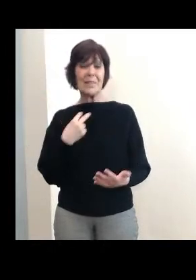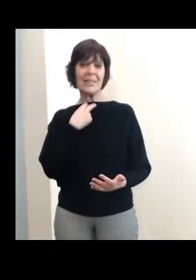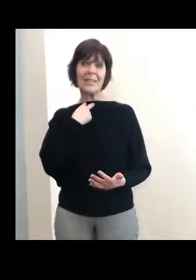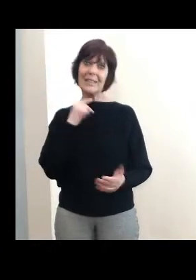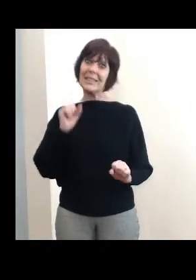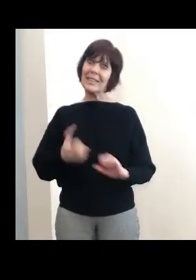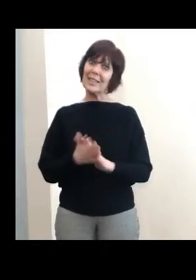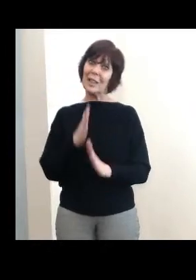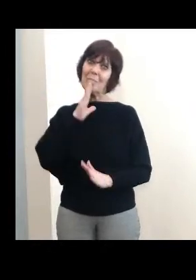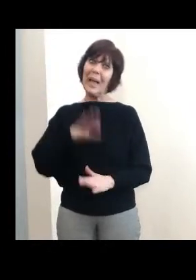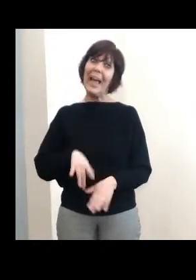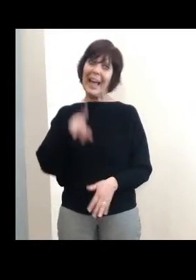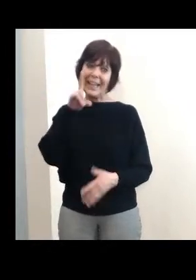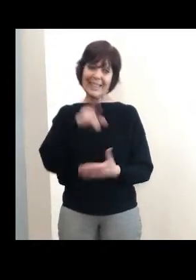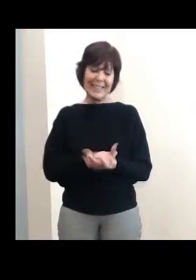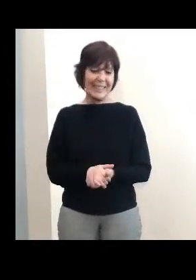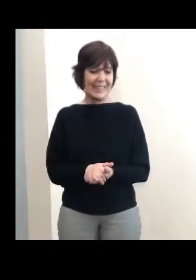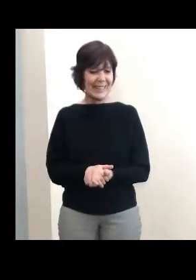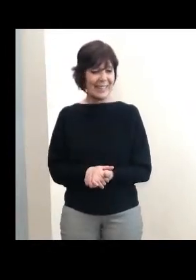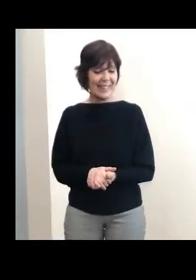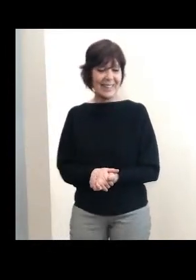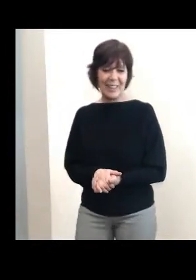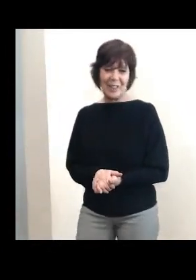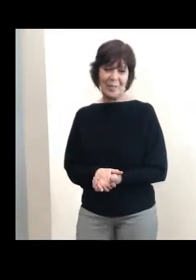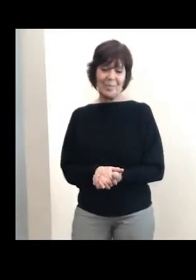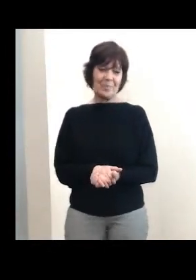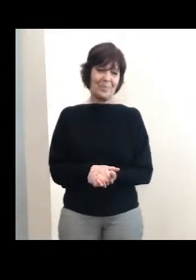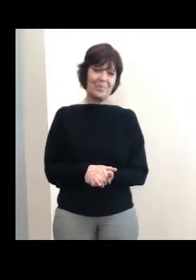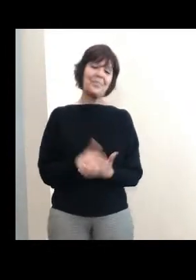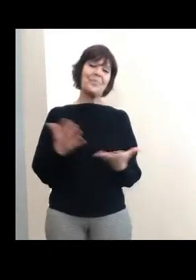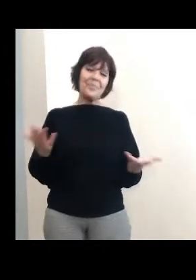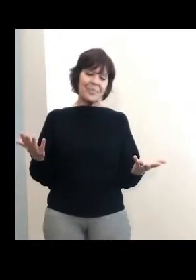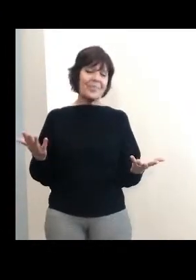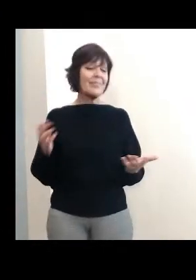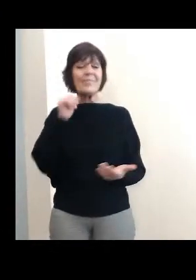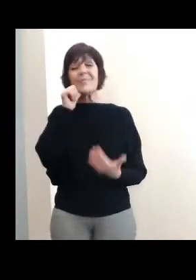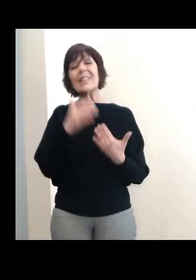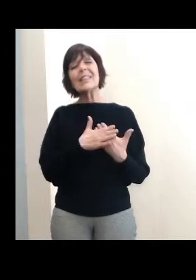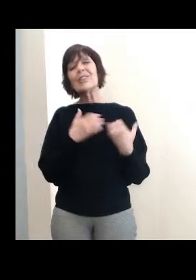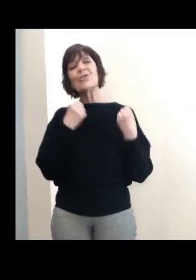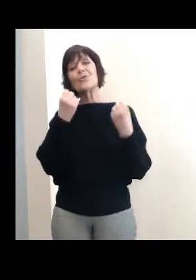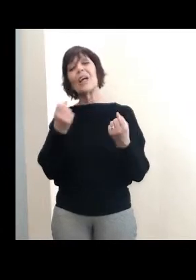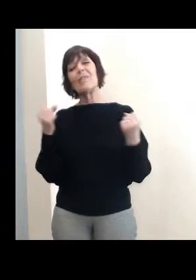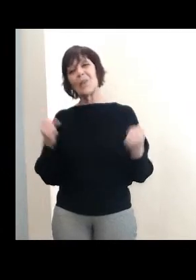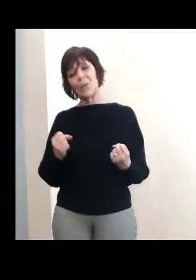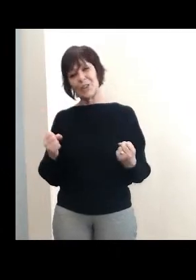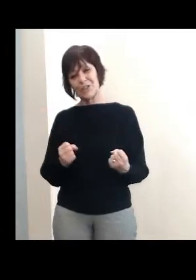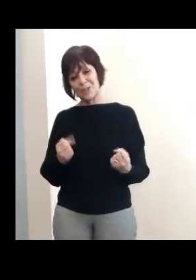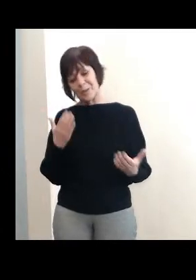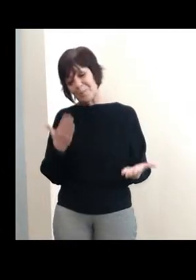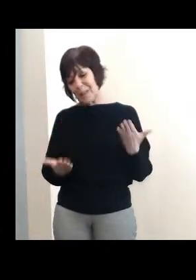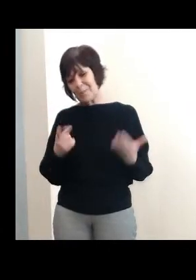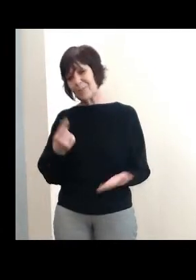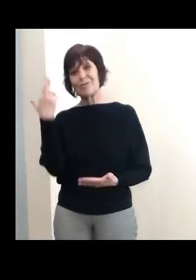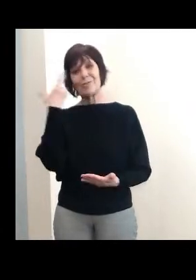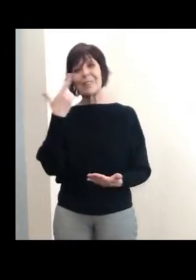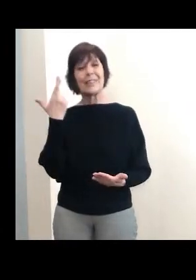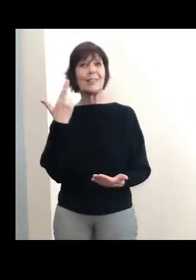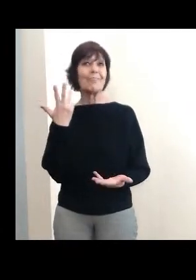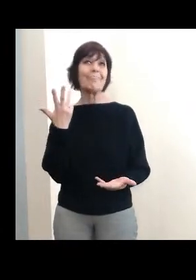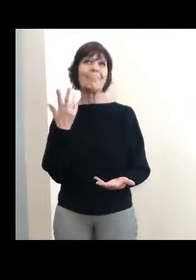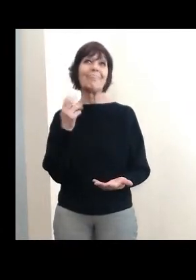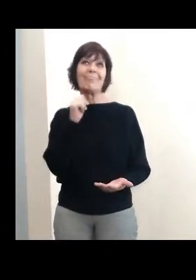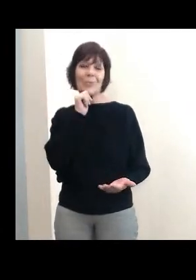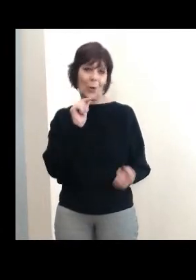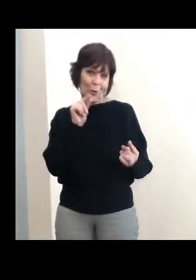get really bad. Lots of snow very quickly. So it's not an easy drive in the winter. So perhaps that's one of the reasons why some people aren't